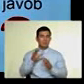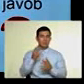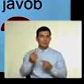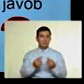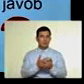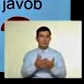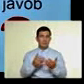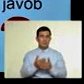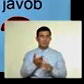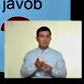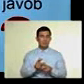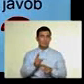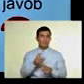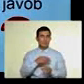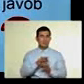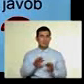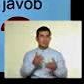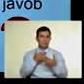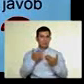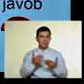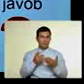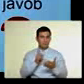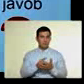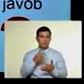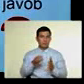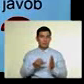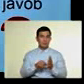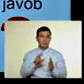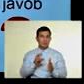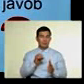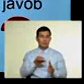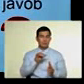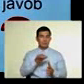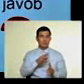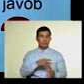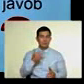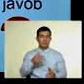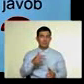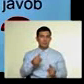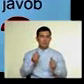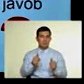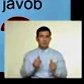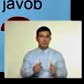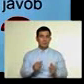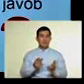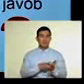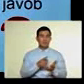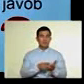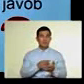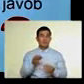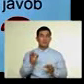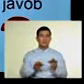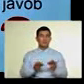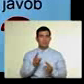mavzusini qunt bilan o'qib chiqing va 46 sahifadagi 30 rasmni daftaringizga chizib